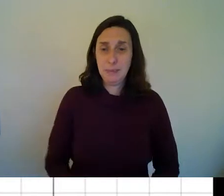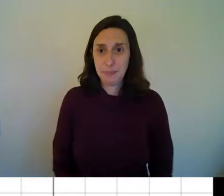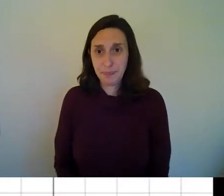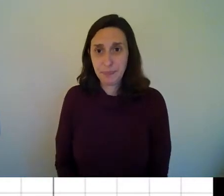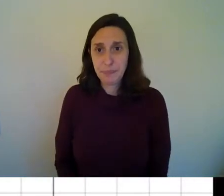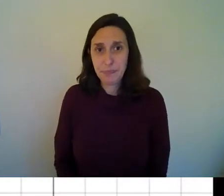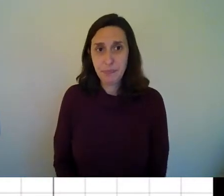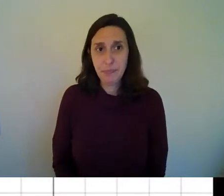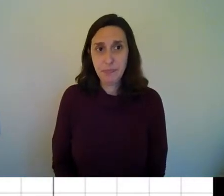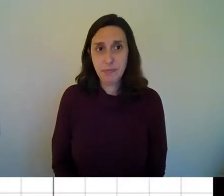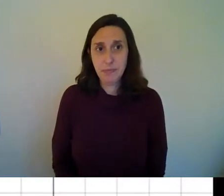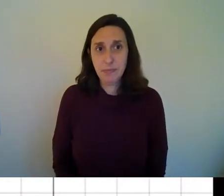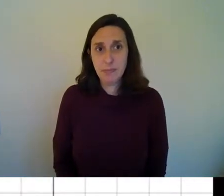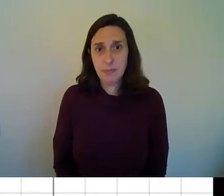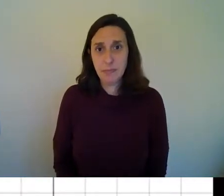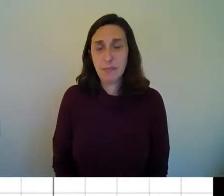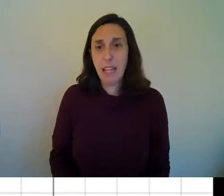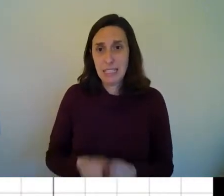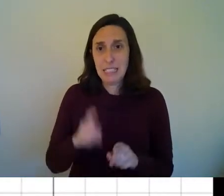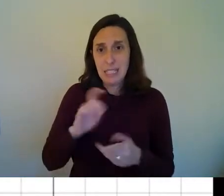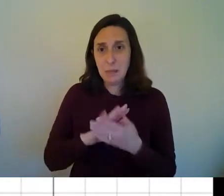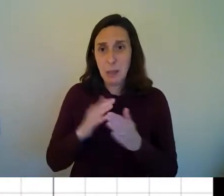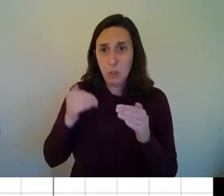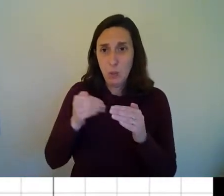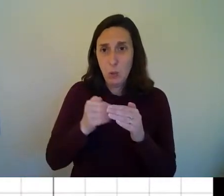as x gets closer and closer to 0.